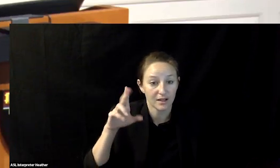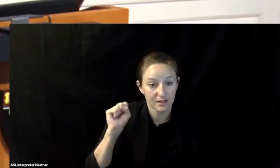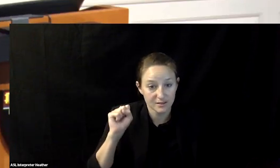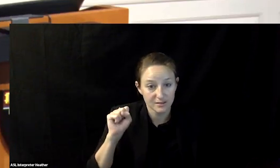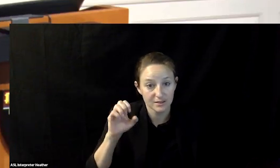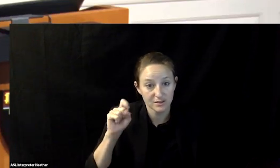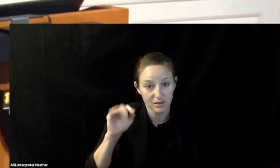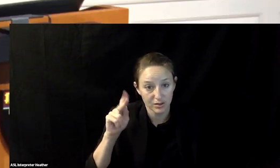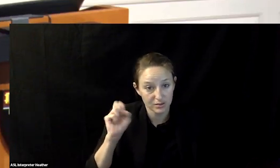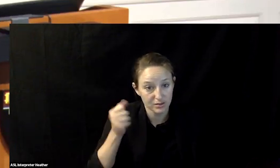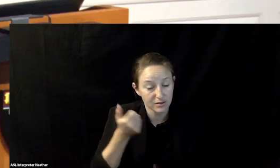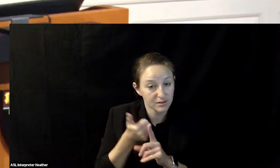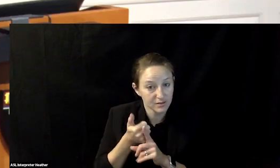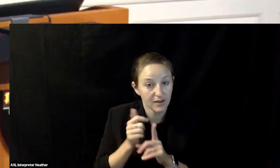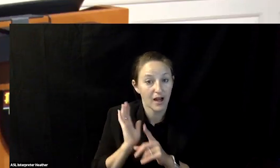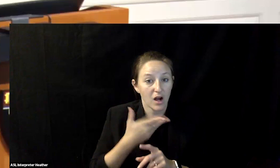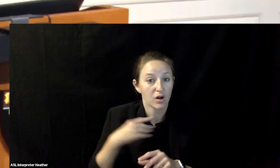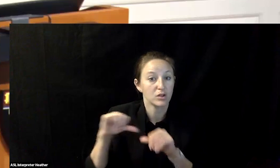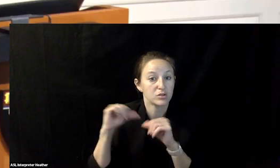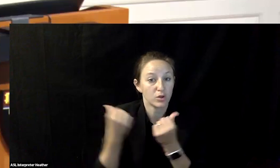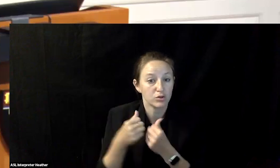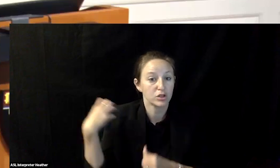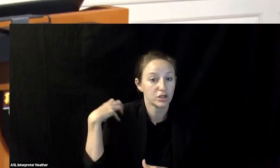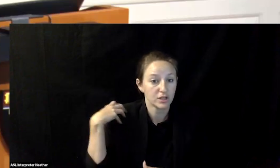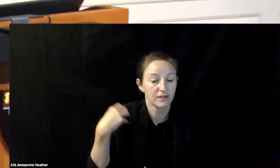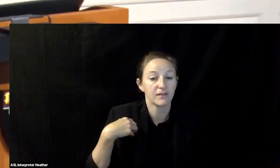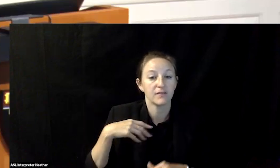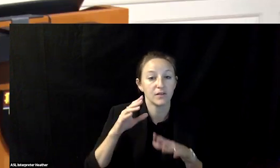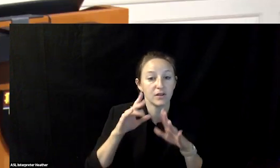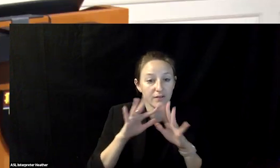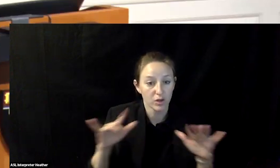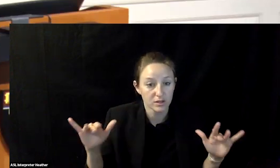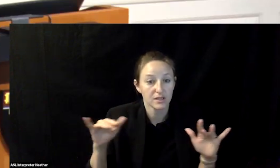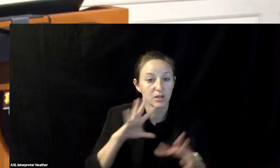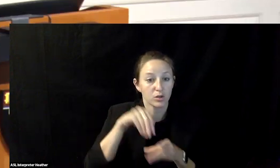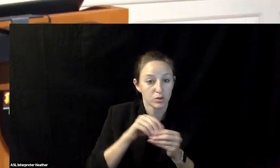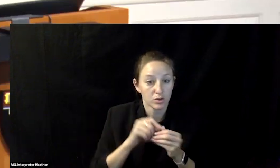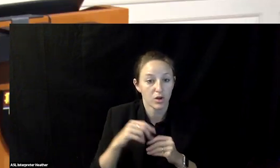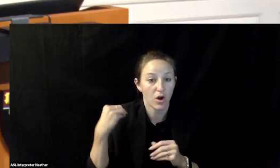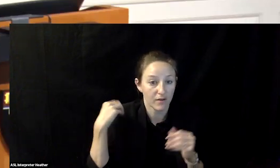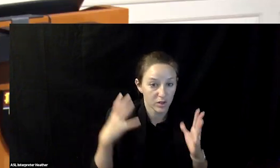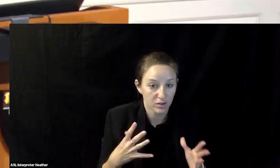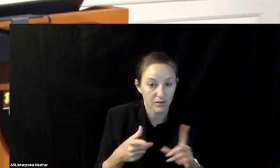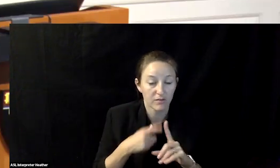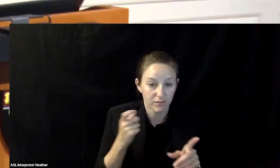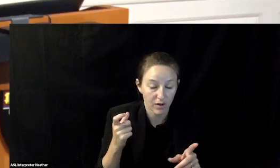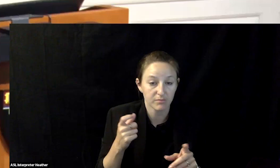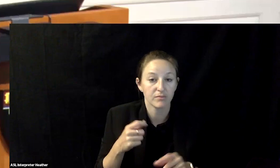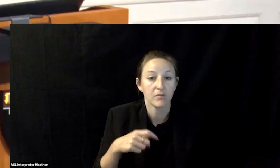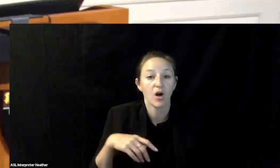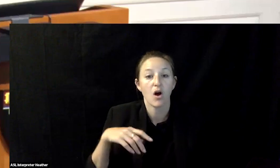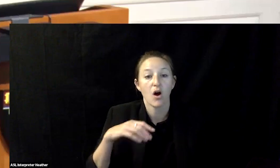our Associate Chief Diversity and Inclusion Officer from the Office of Equity, Diversity, Inclusion, and